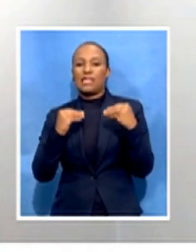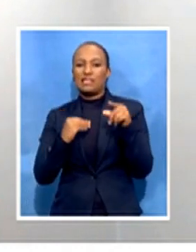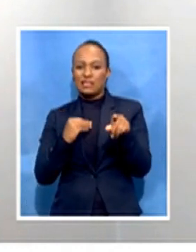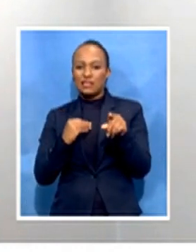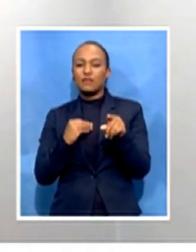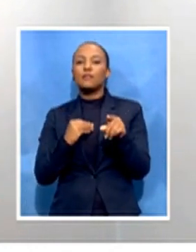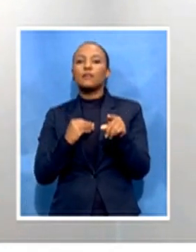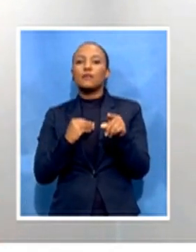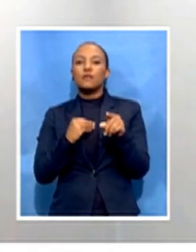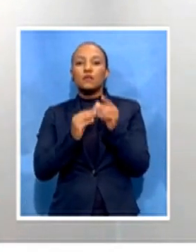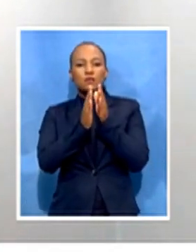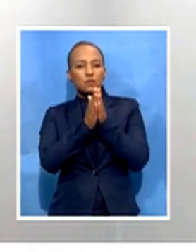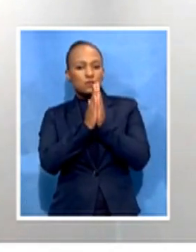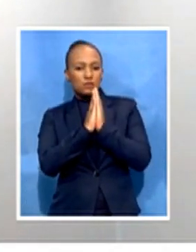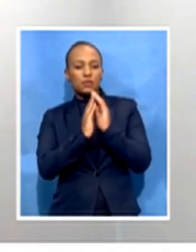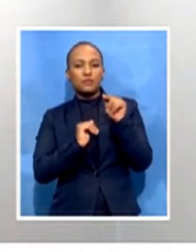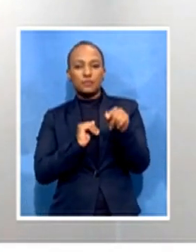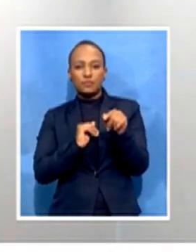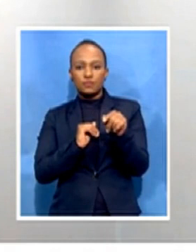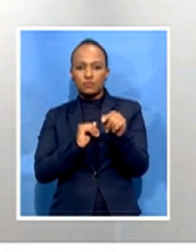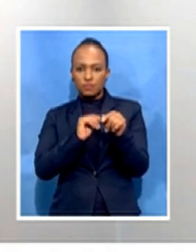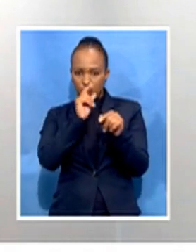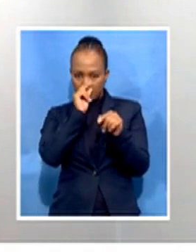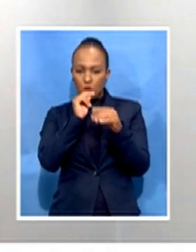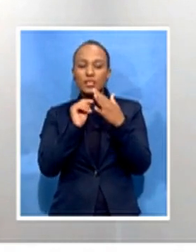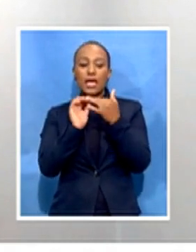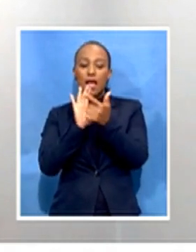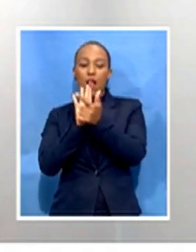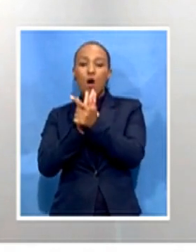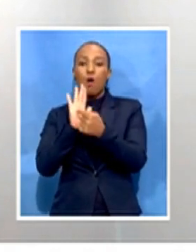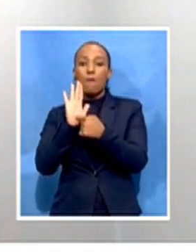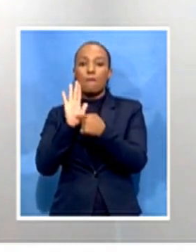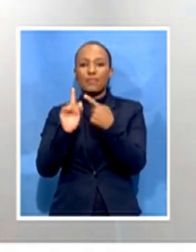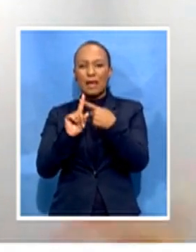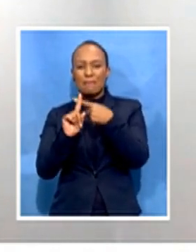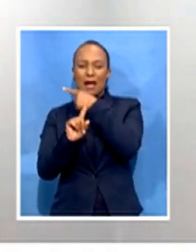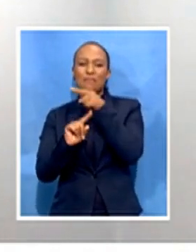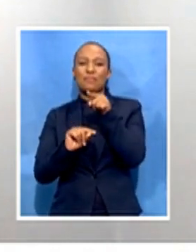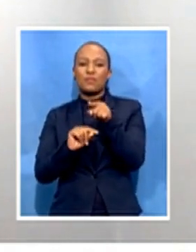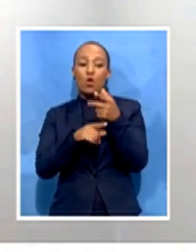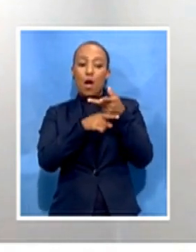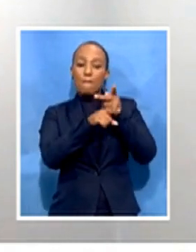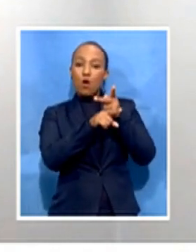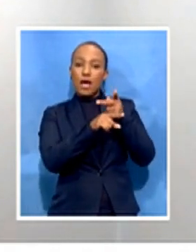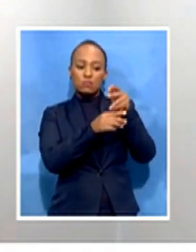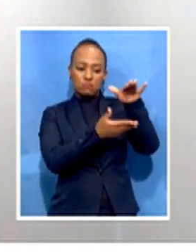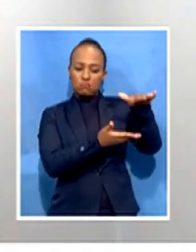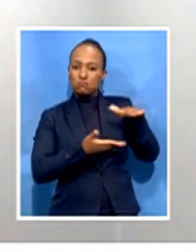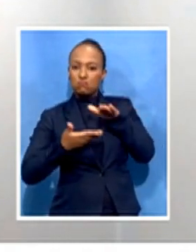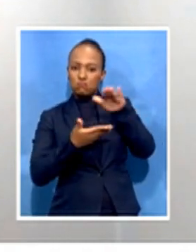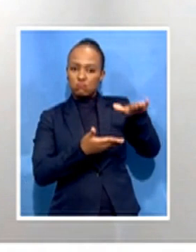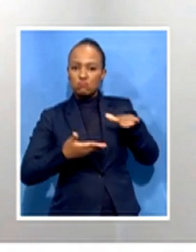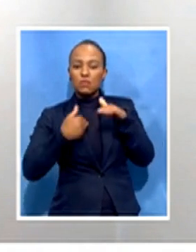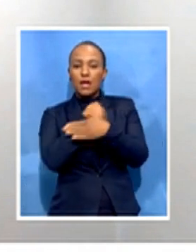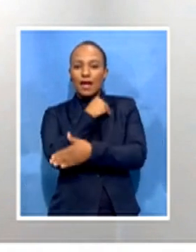we call it diversion. So what happens is, for products coming into our country, and in Southern Africa,